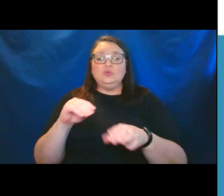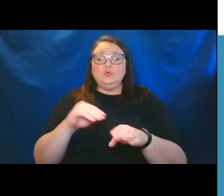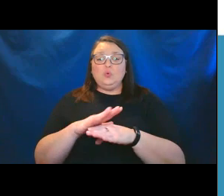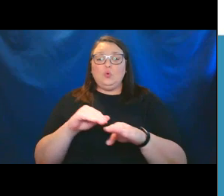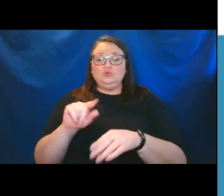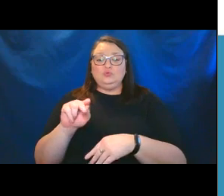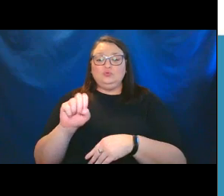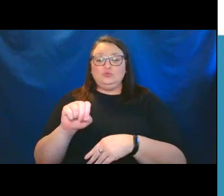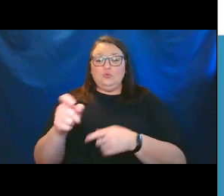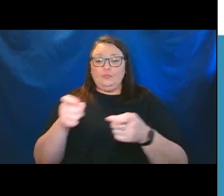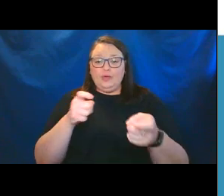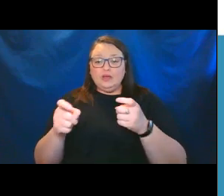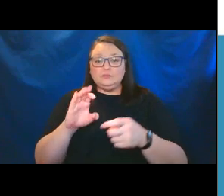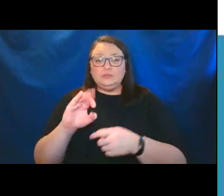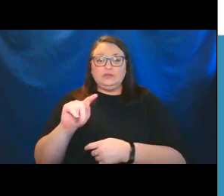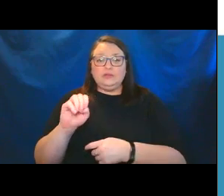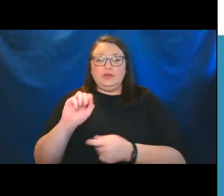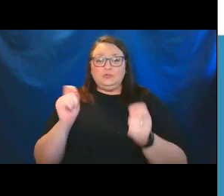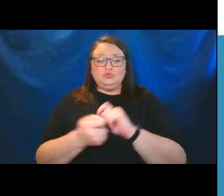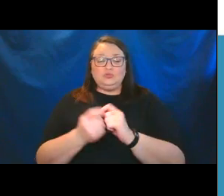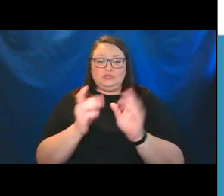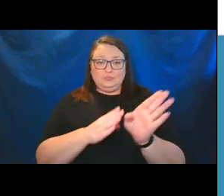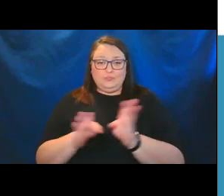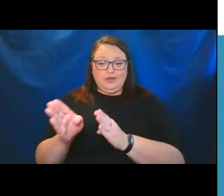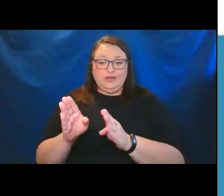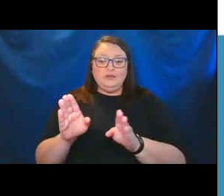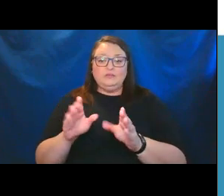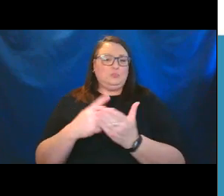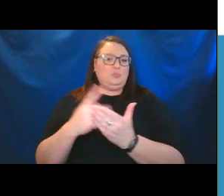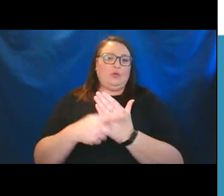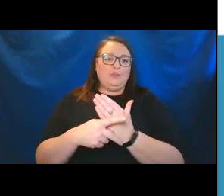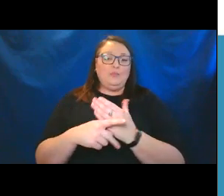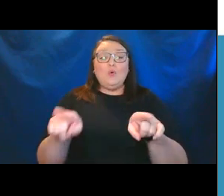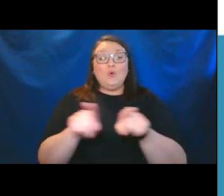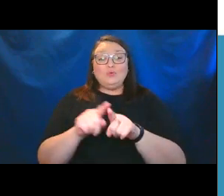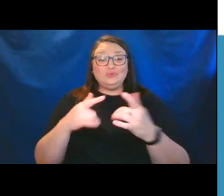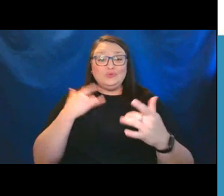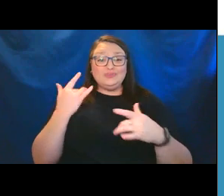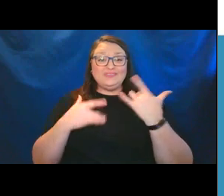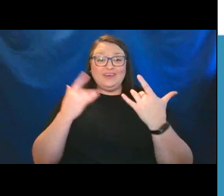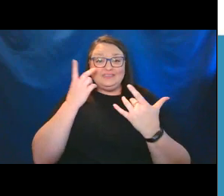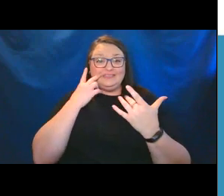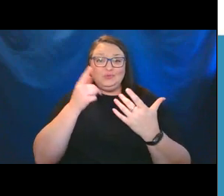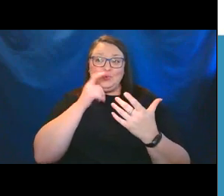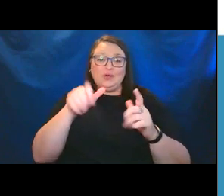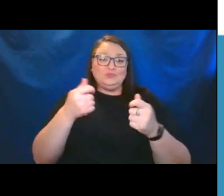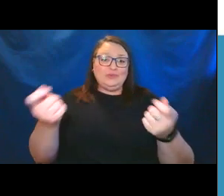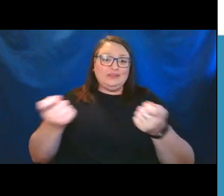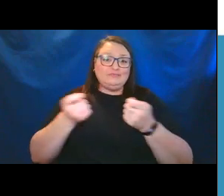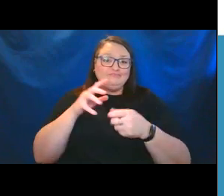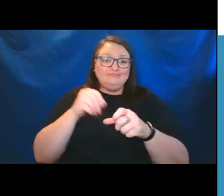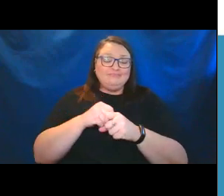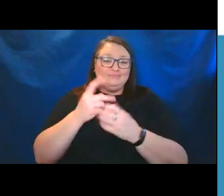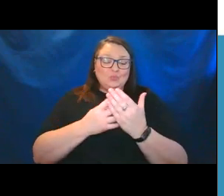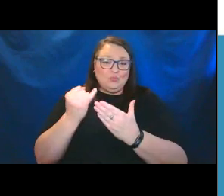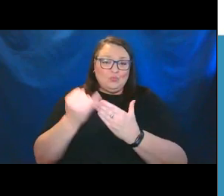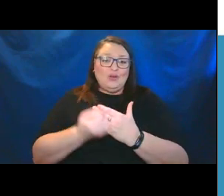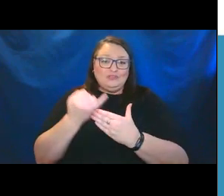also excited to see what new project members we bring along in the U.S. Virgin Islands as this project